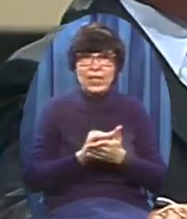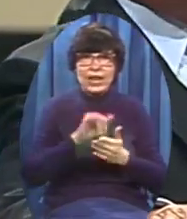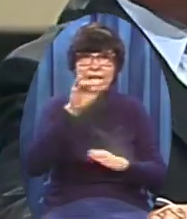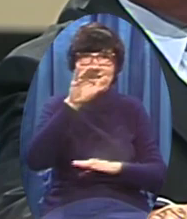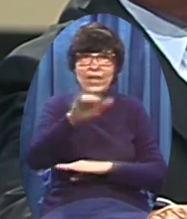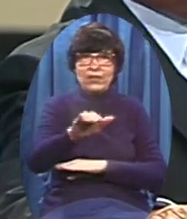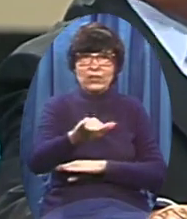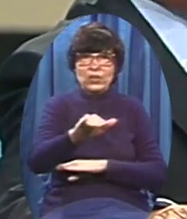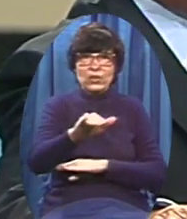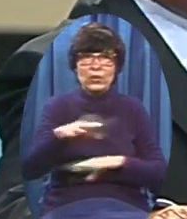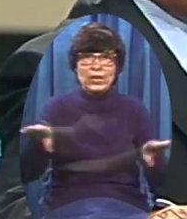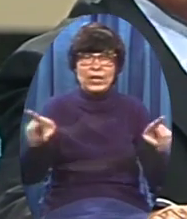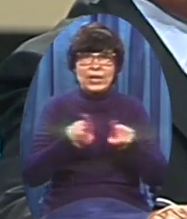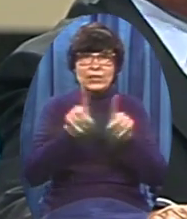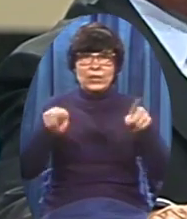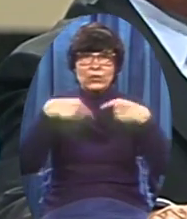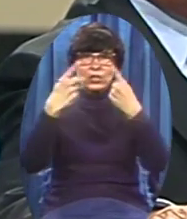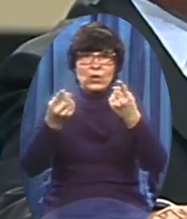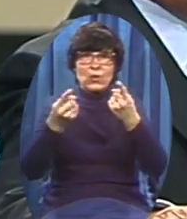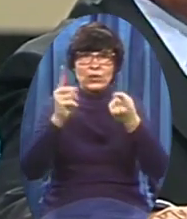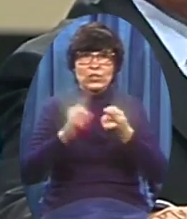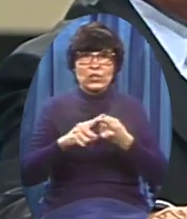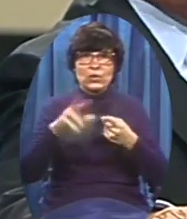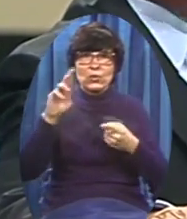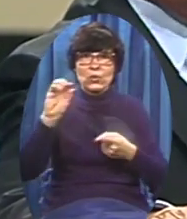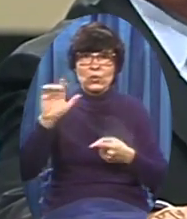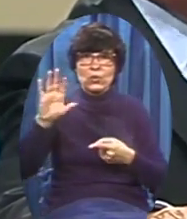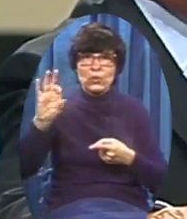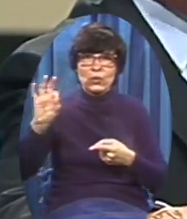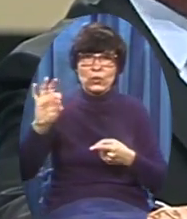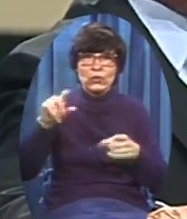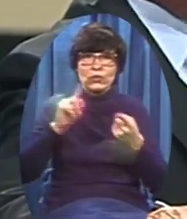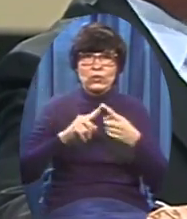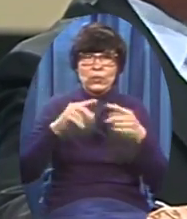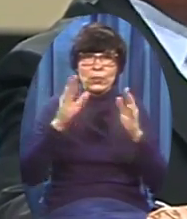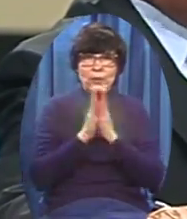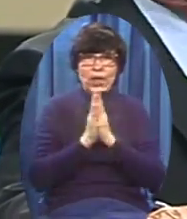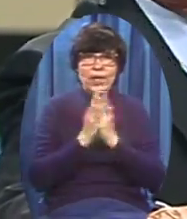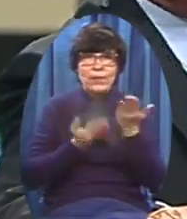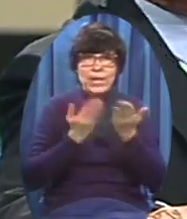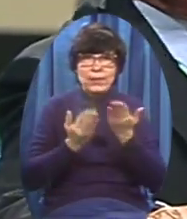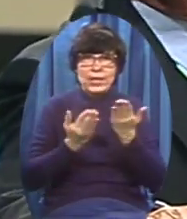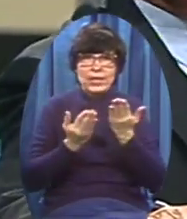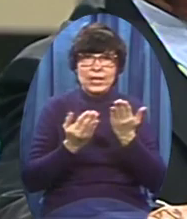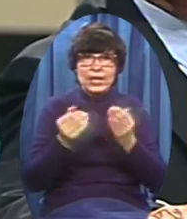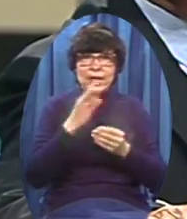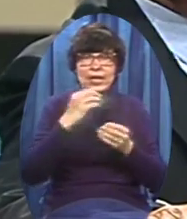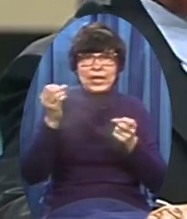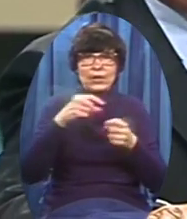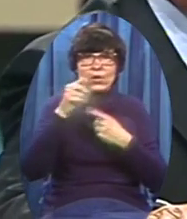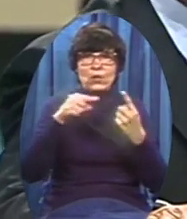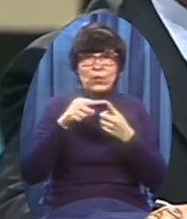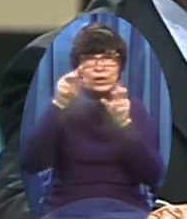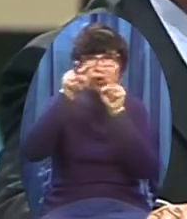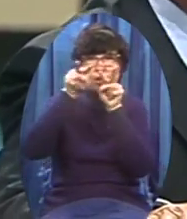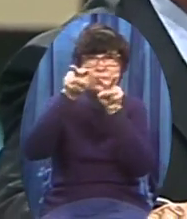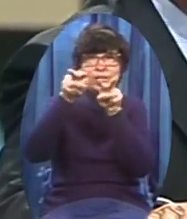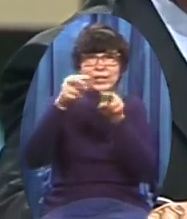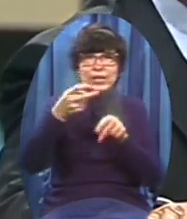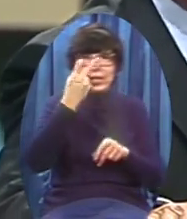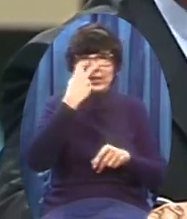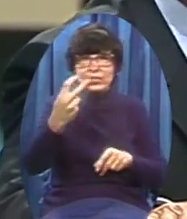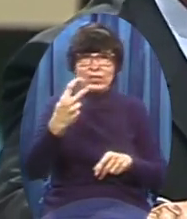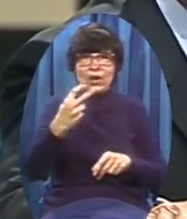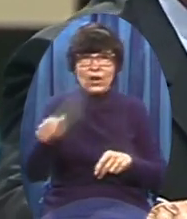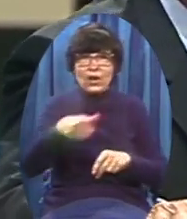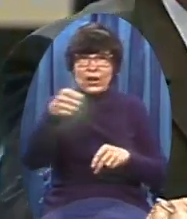house to maybe pray or to think about the war that was being waged, and when he looked across the way and saw Bathsheba,